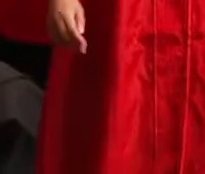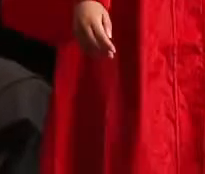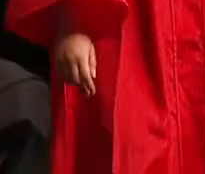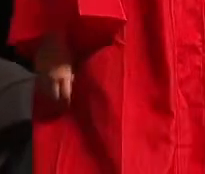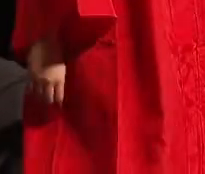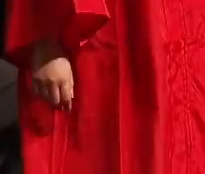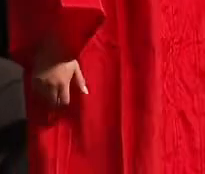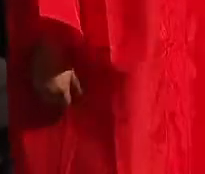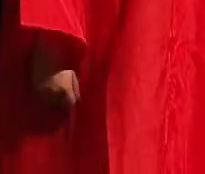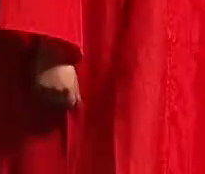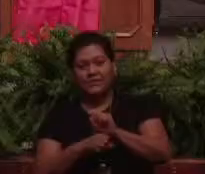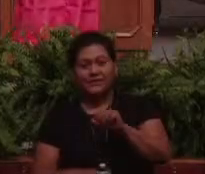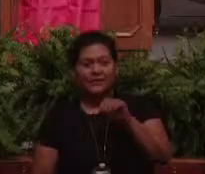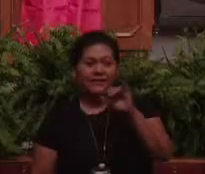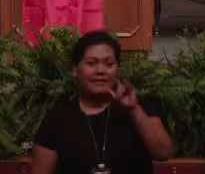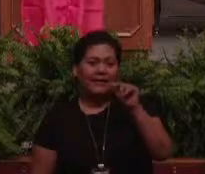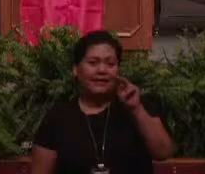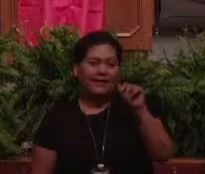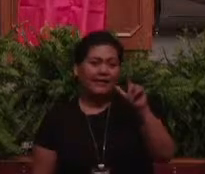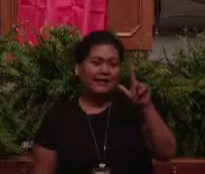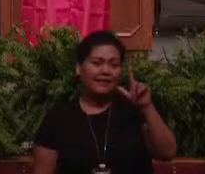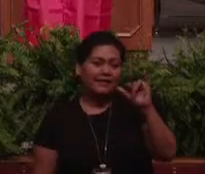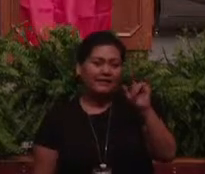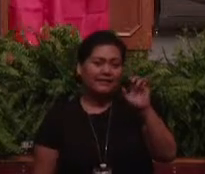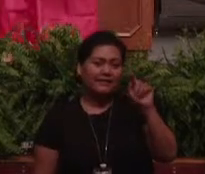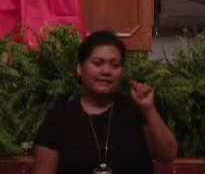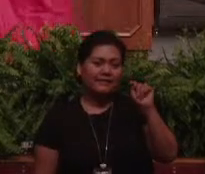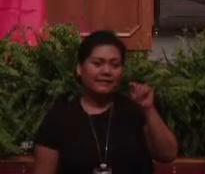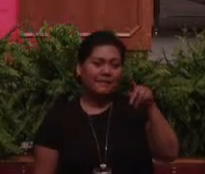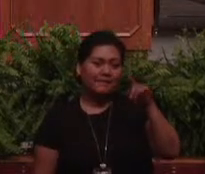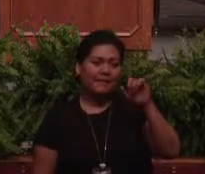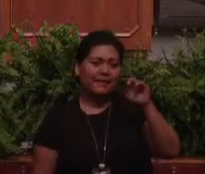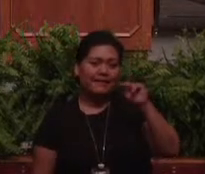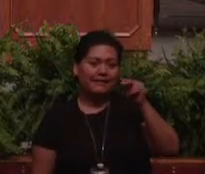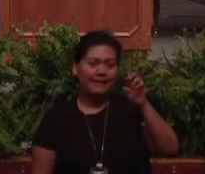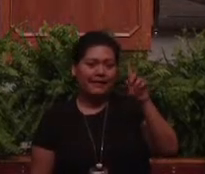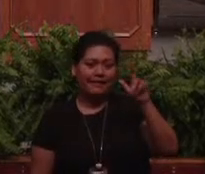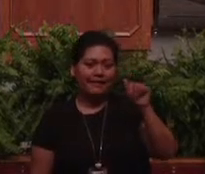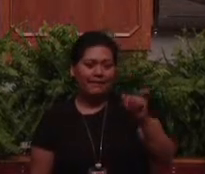Attending the workforce, Diana Lizette Pineda.